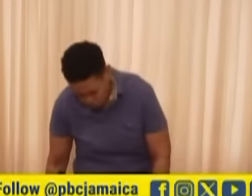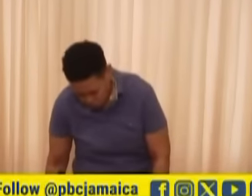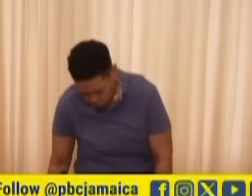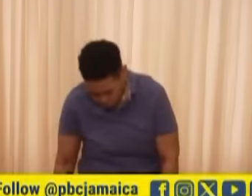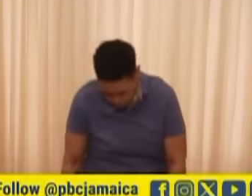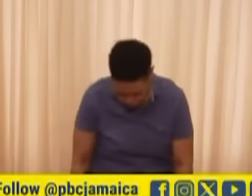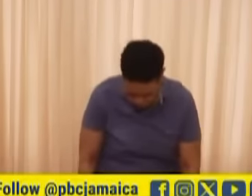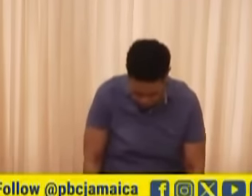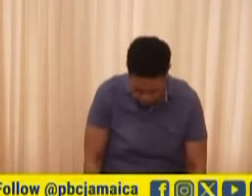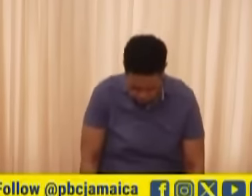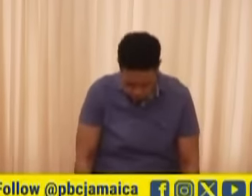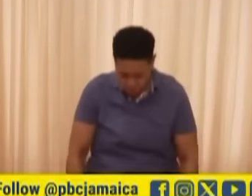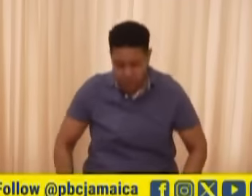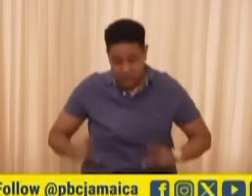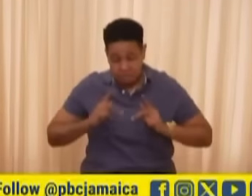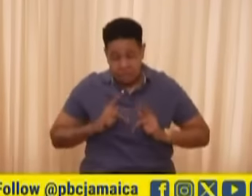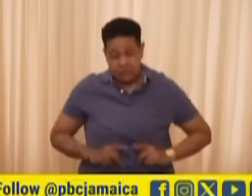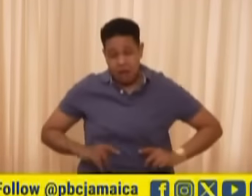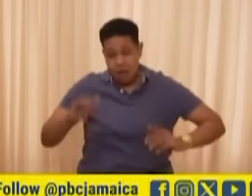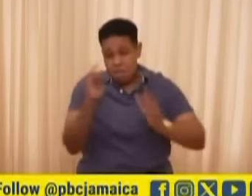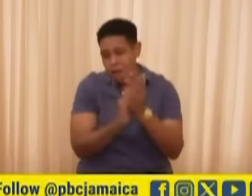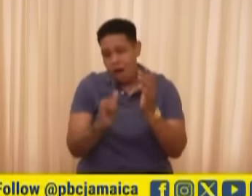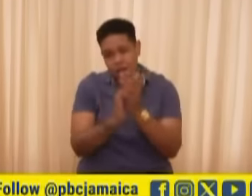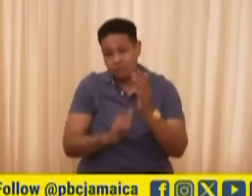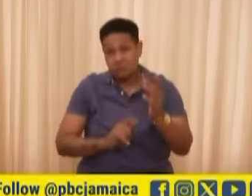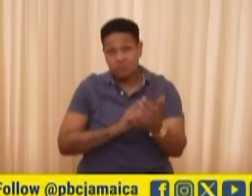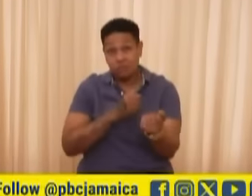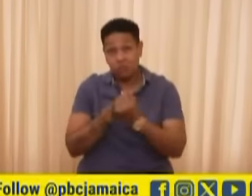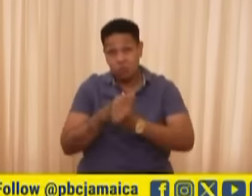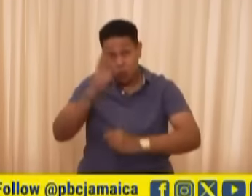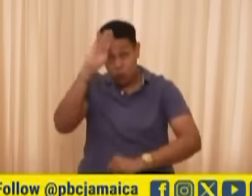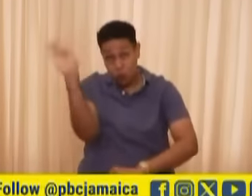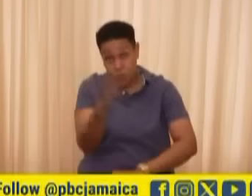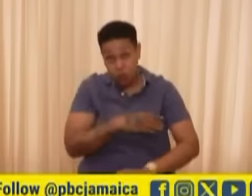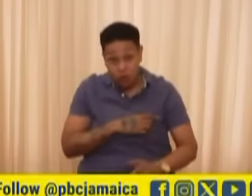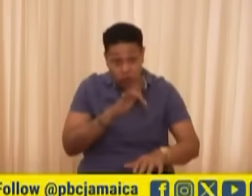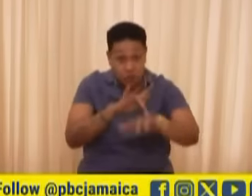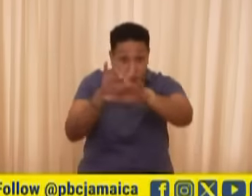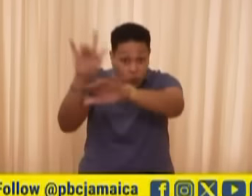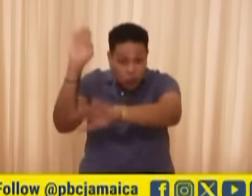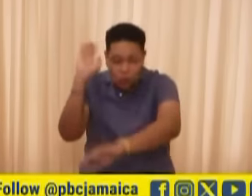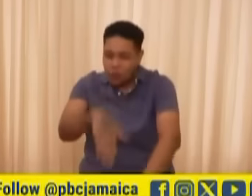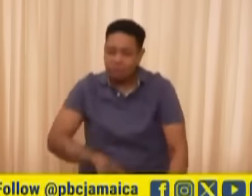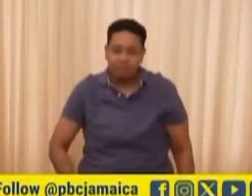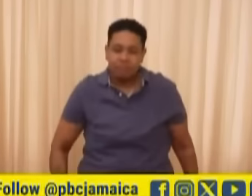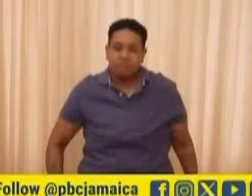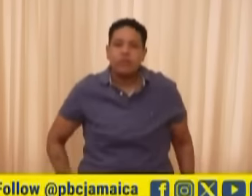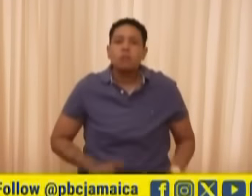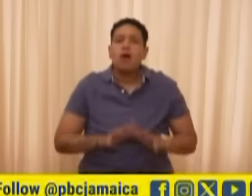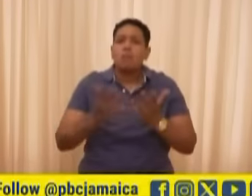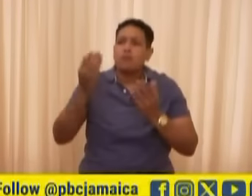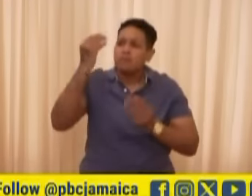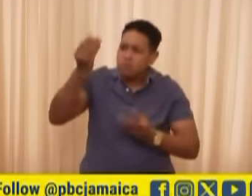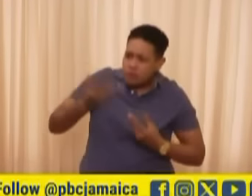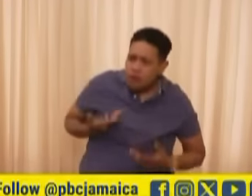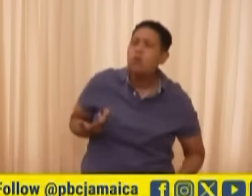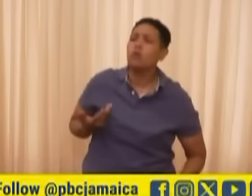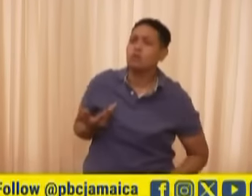It's just physically not possible. But in as much as cases are brought to their